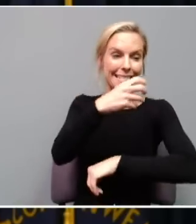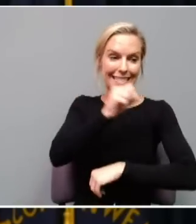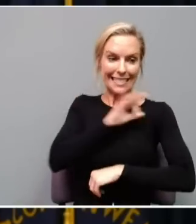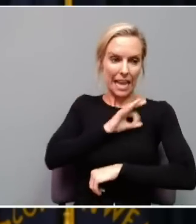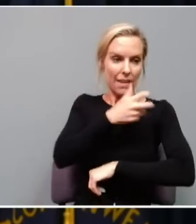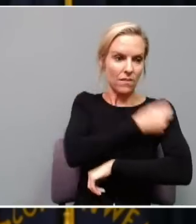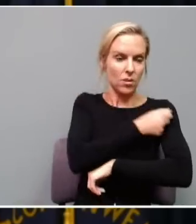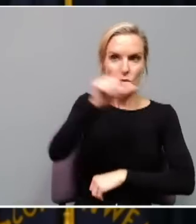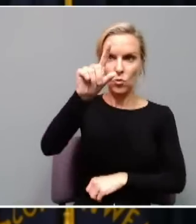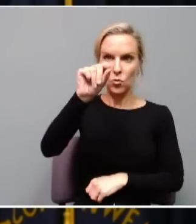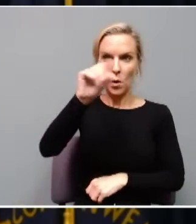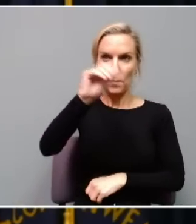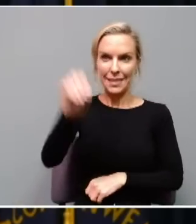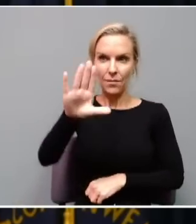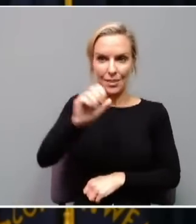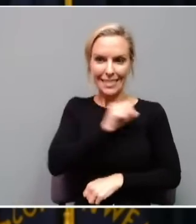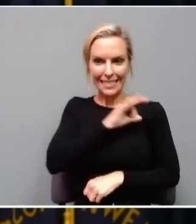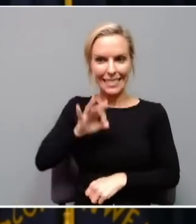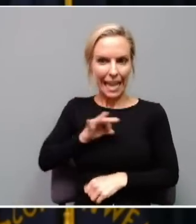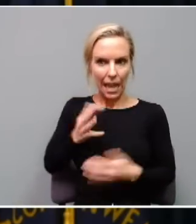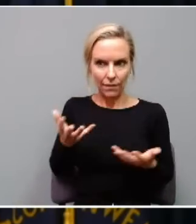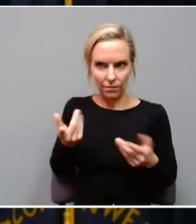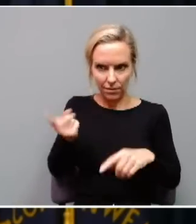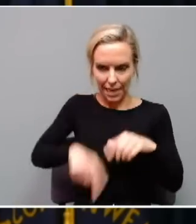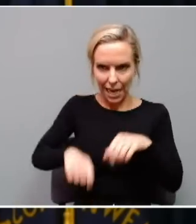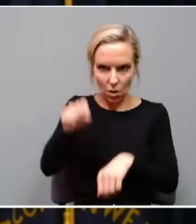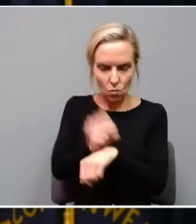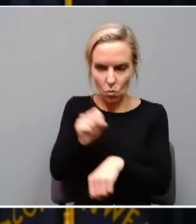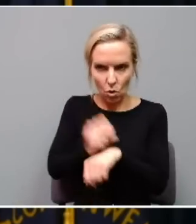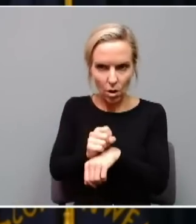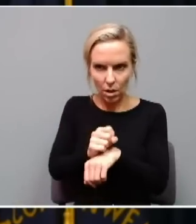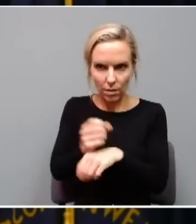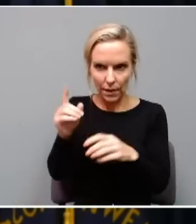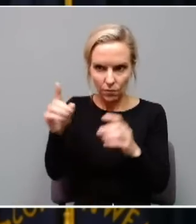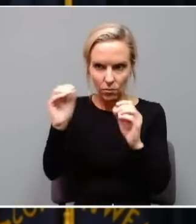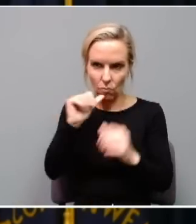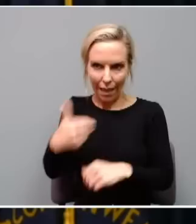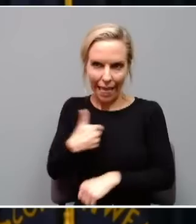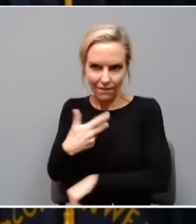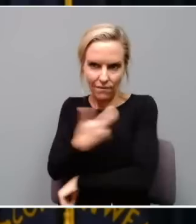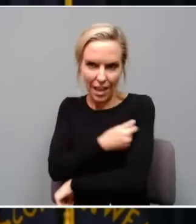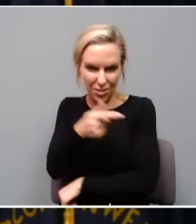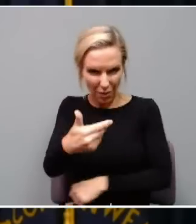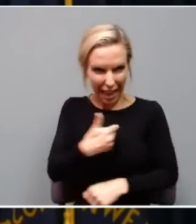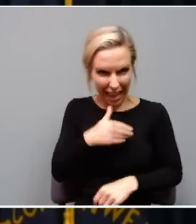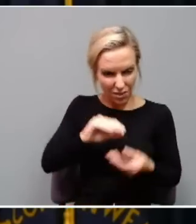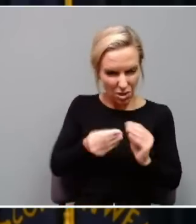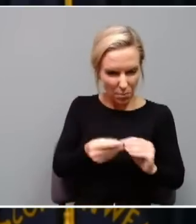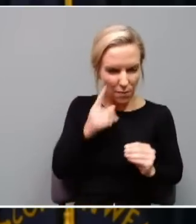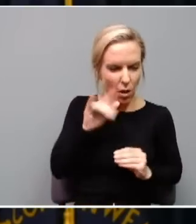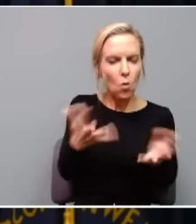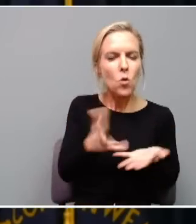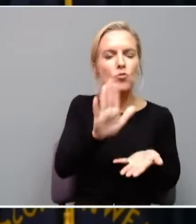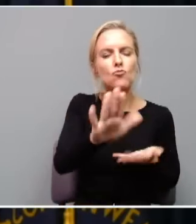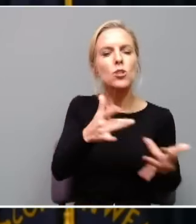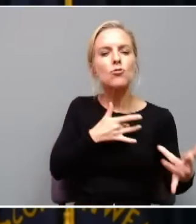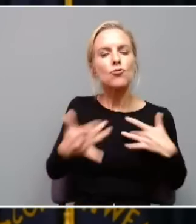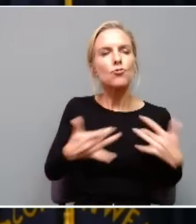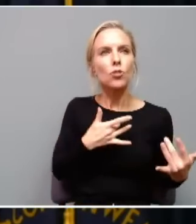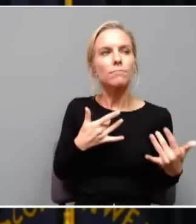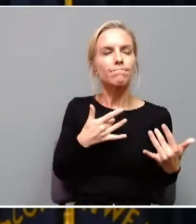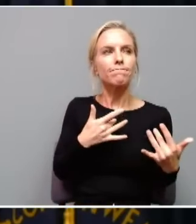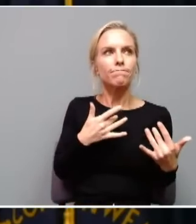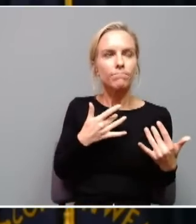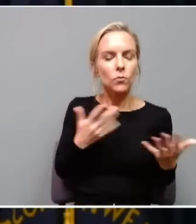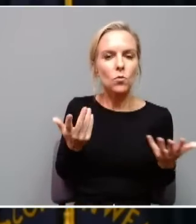to work. I don't know what the numbers are in Kentucky. Don't know if you have any numbers on that, but what concern do you have overall and what